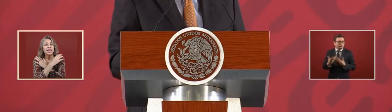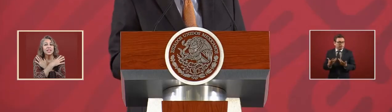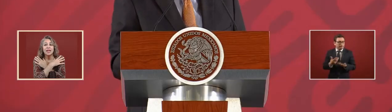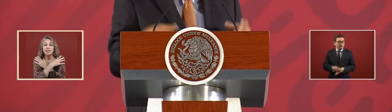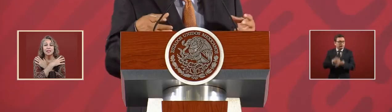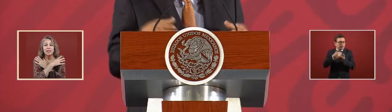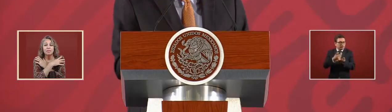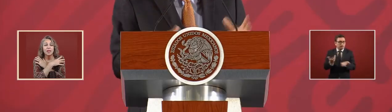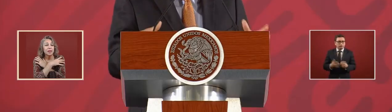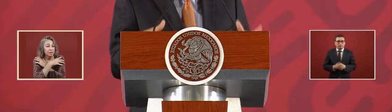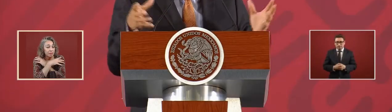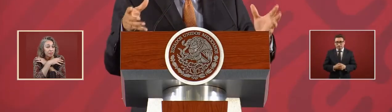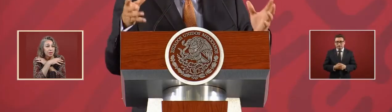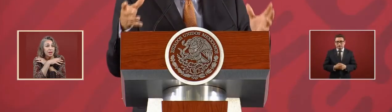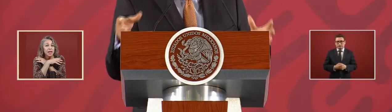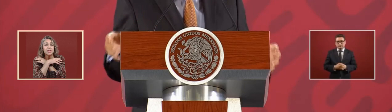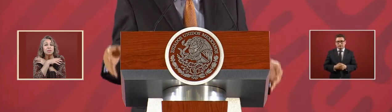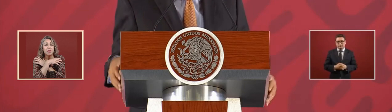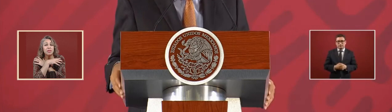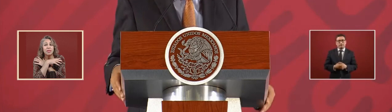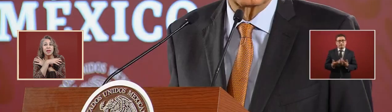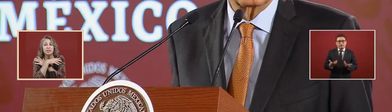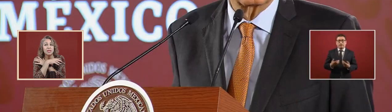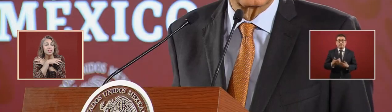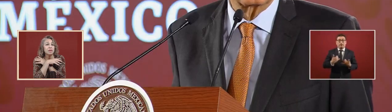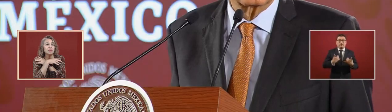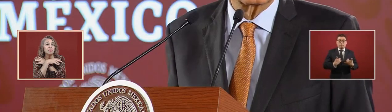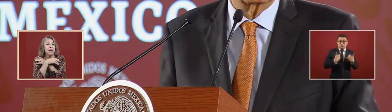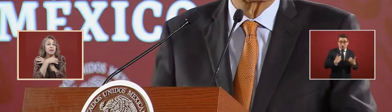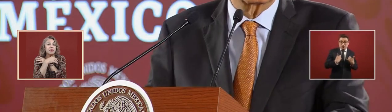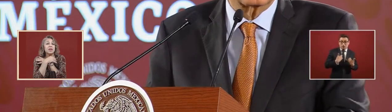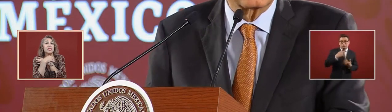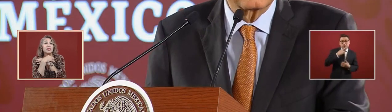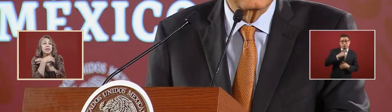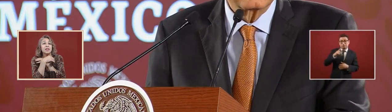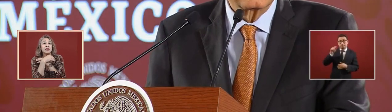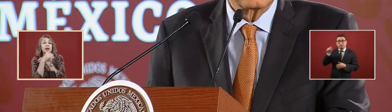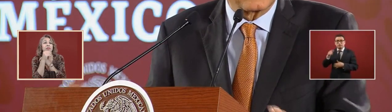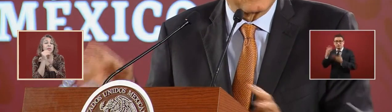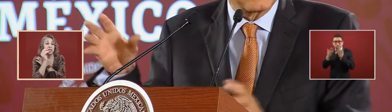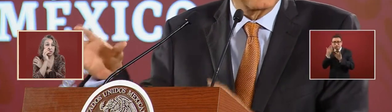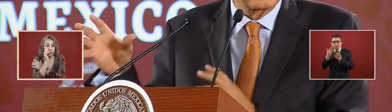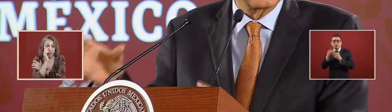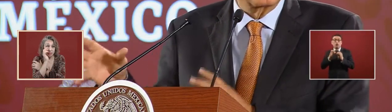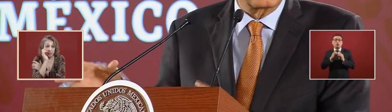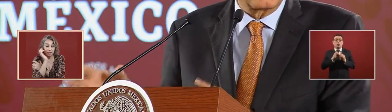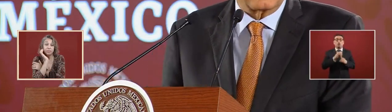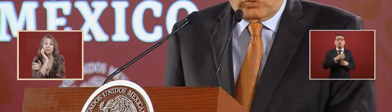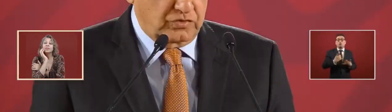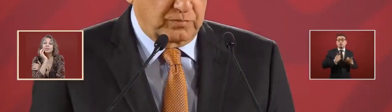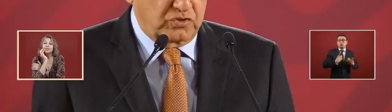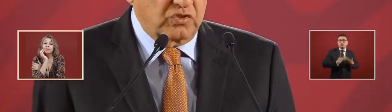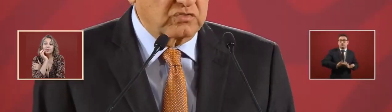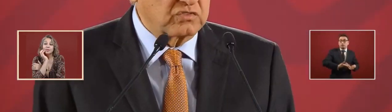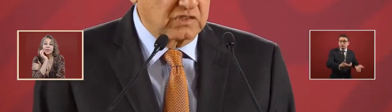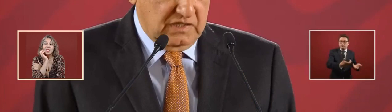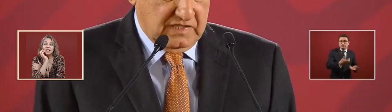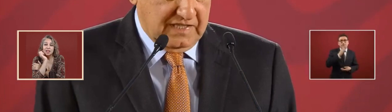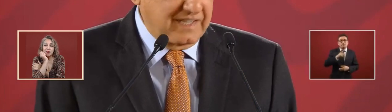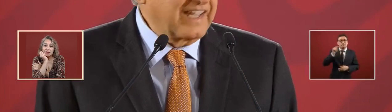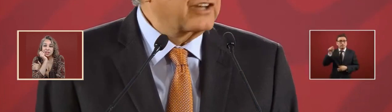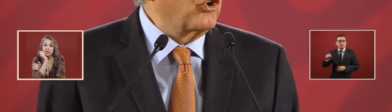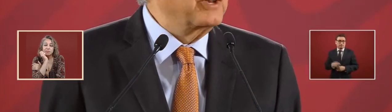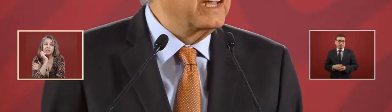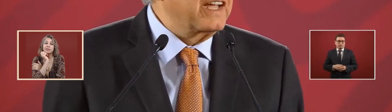mismo. It's not the same thing. It's a thousand times better than to have them on the streets. Es una concepción,